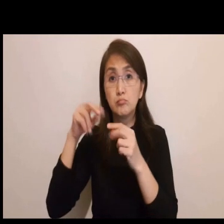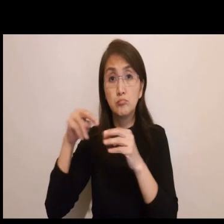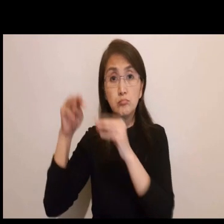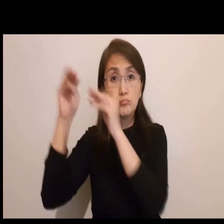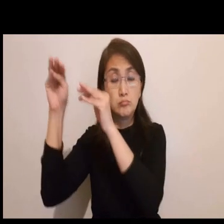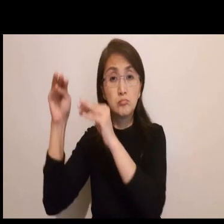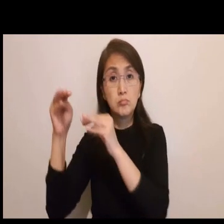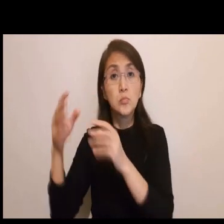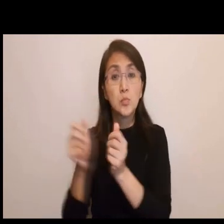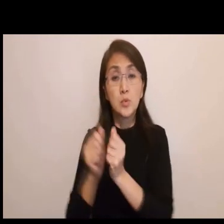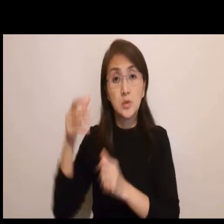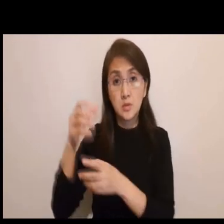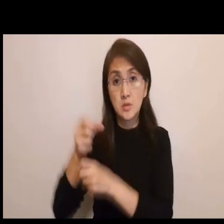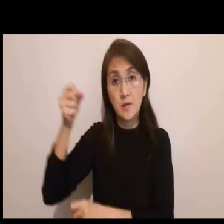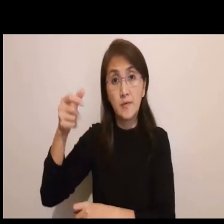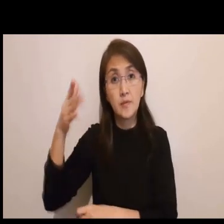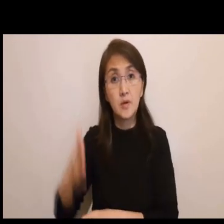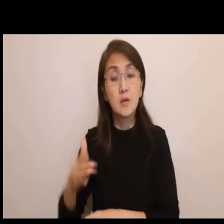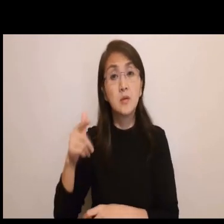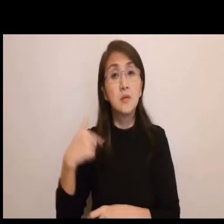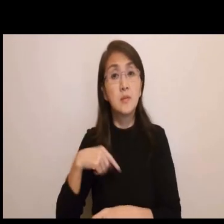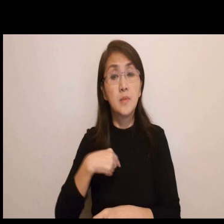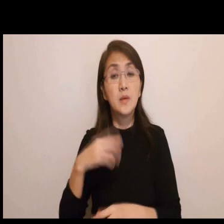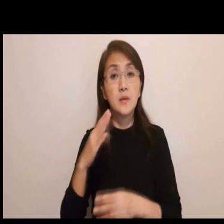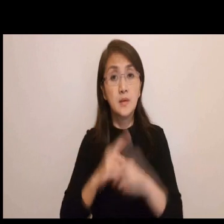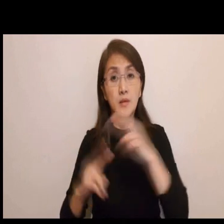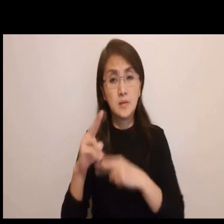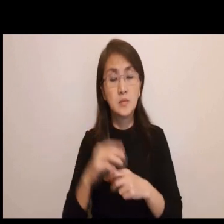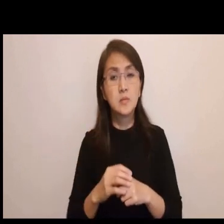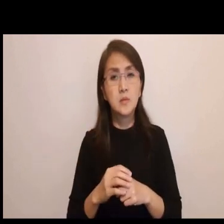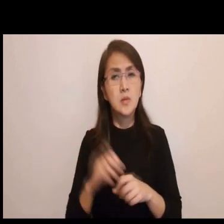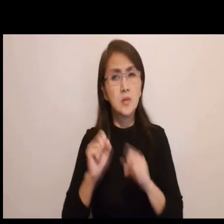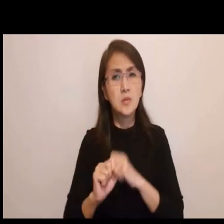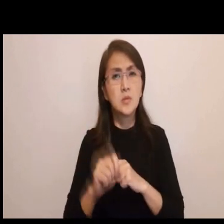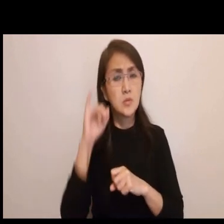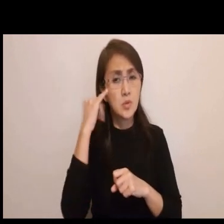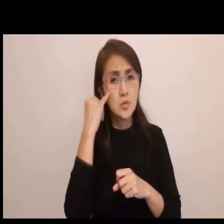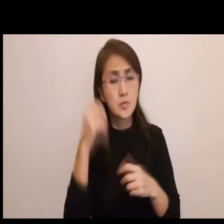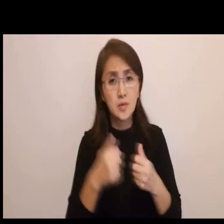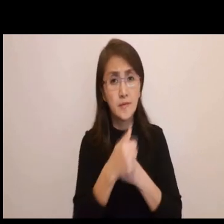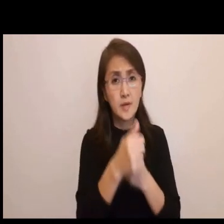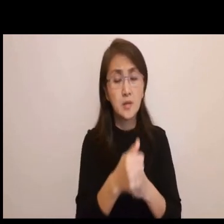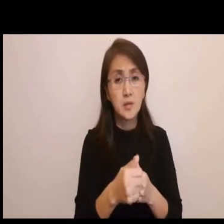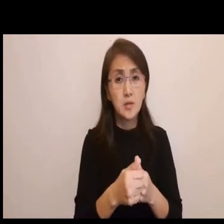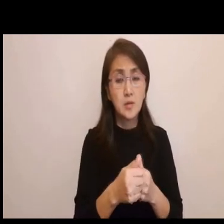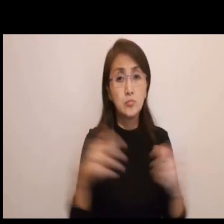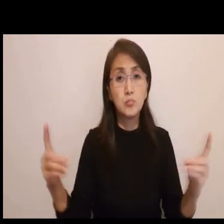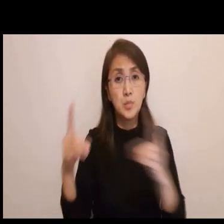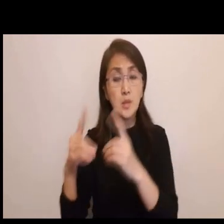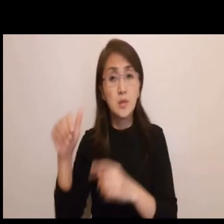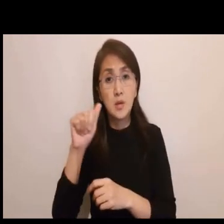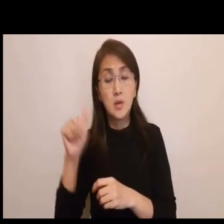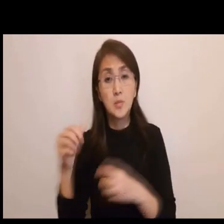be standing on top of the hill with the staff of God in my hand." So Joshua did as Moses told him.